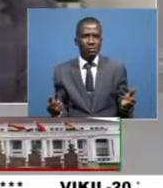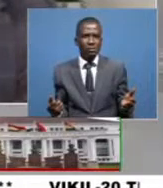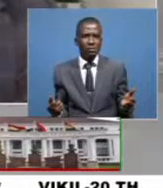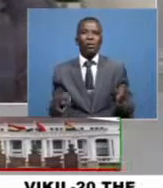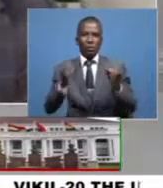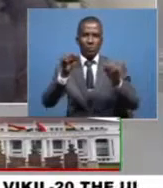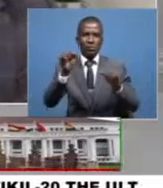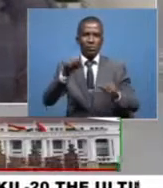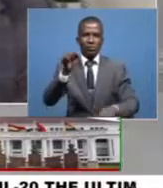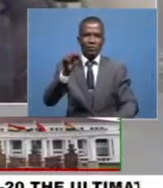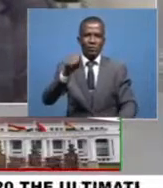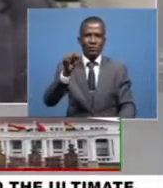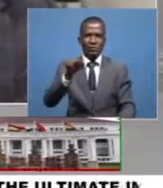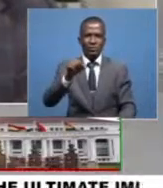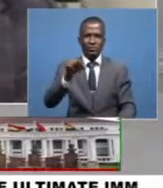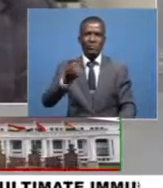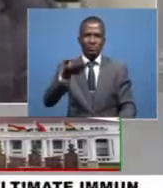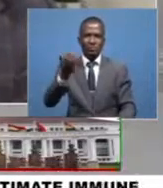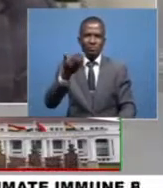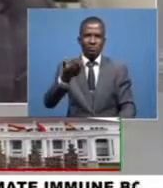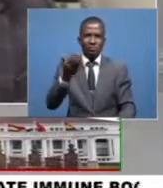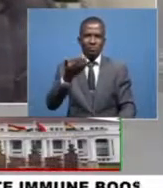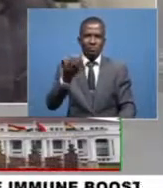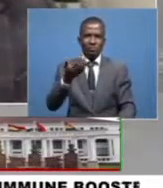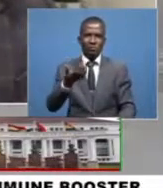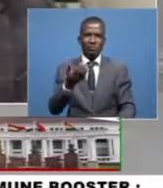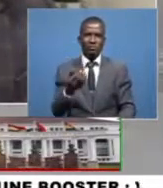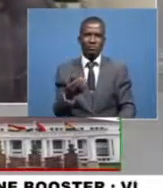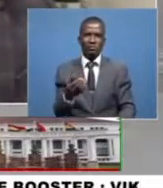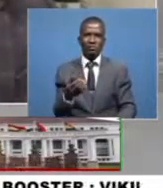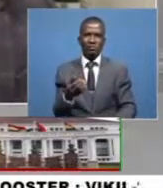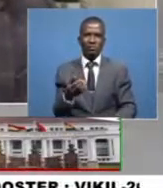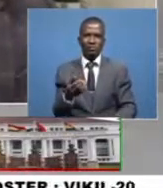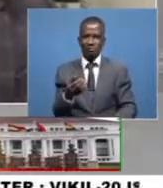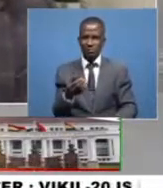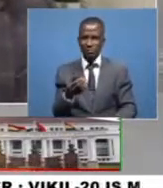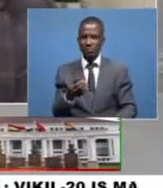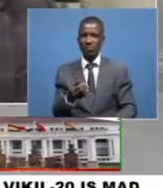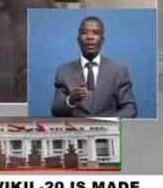Yes, I can hear you clearly. All right. So please go on. Your last... Yes, I'm saying that it...